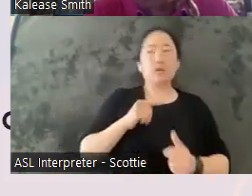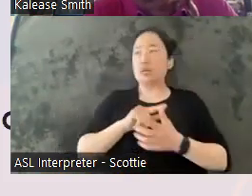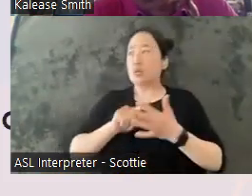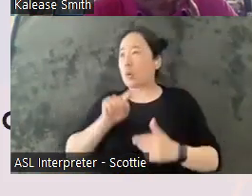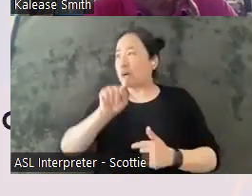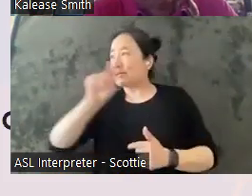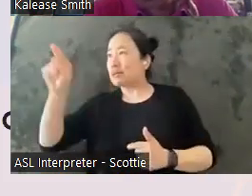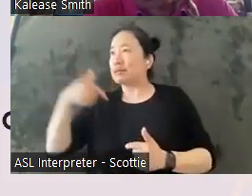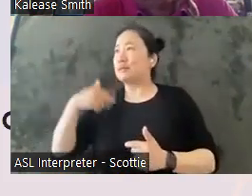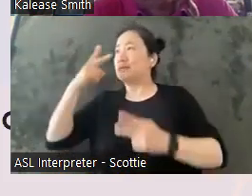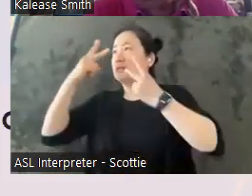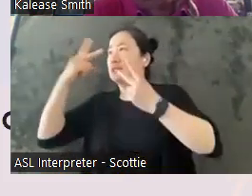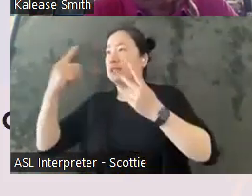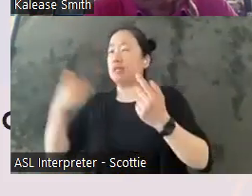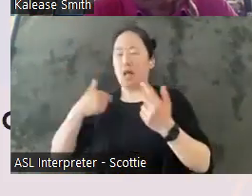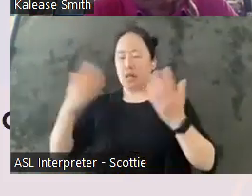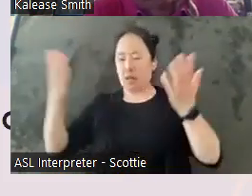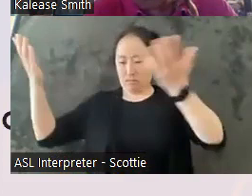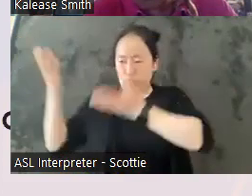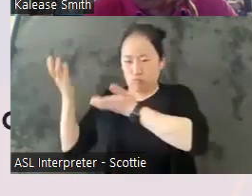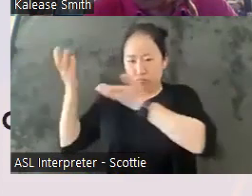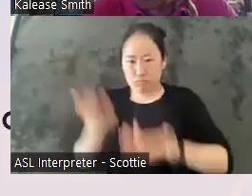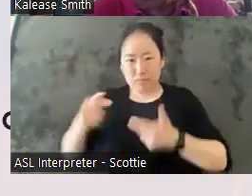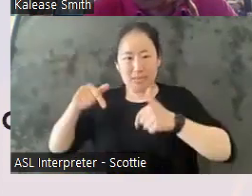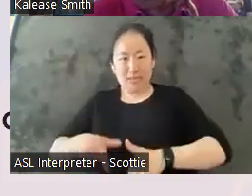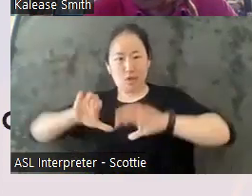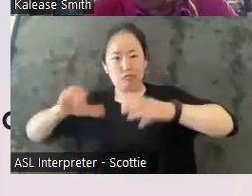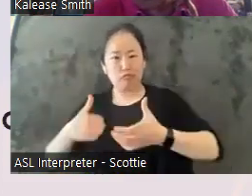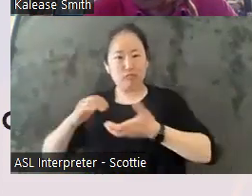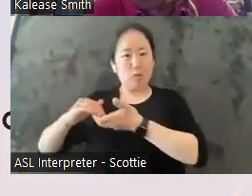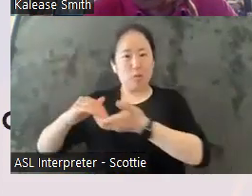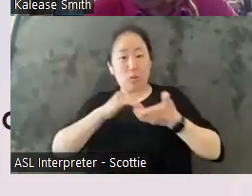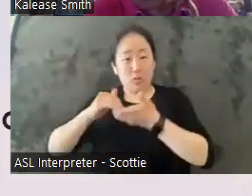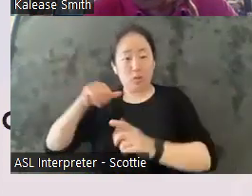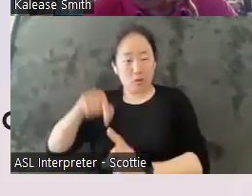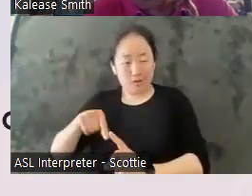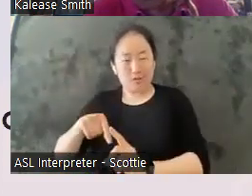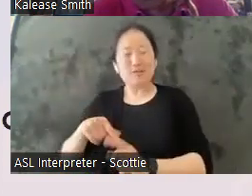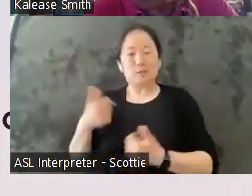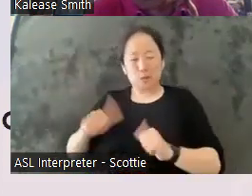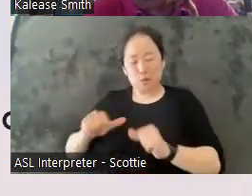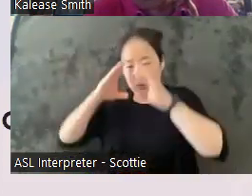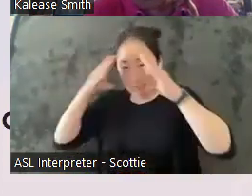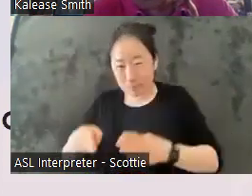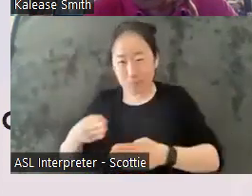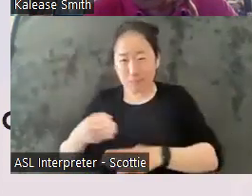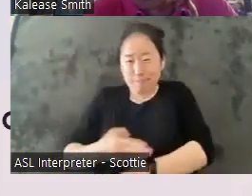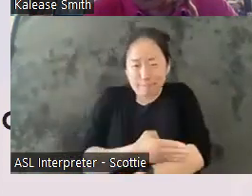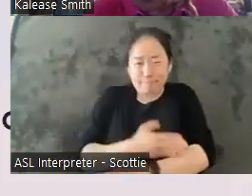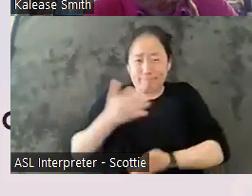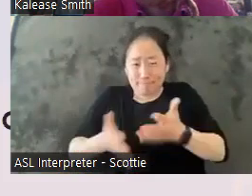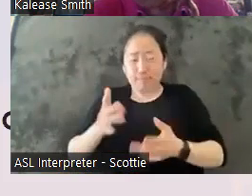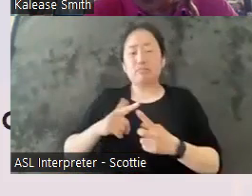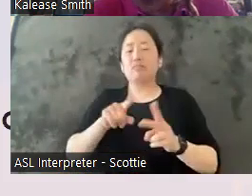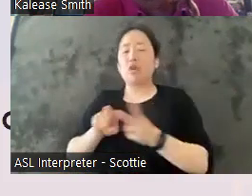space at MNCASA. So working on some organizational trauma work, but then also working on racial equity work at